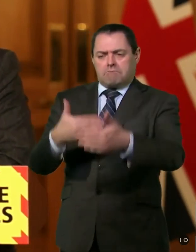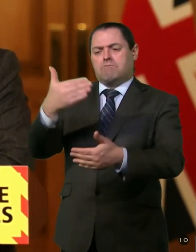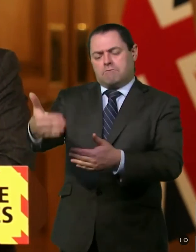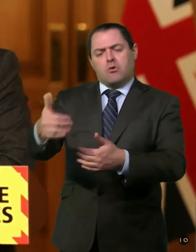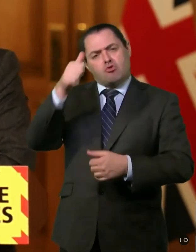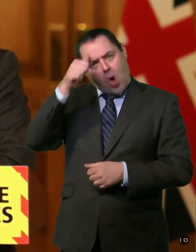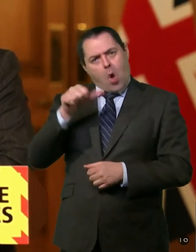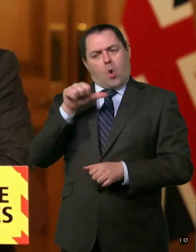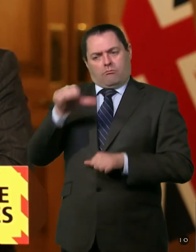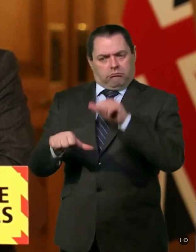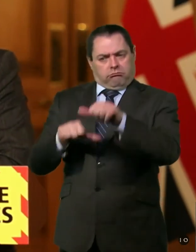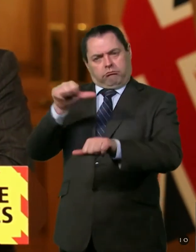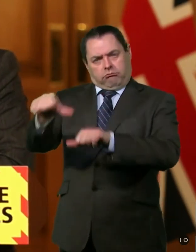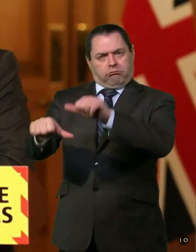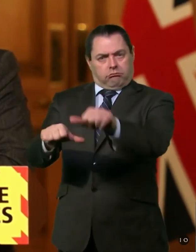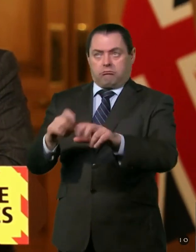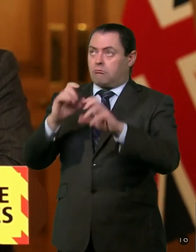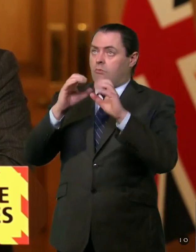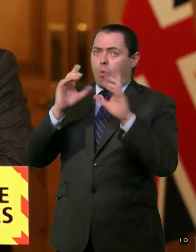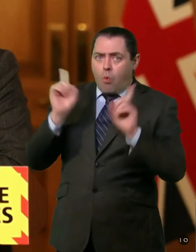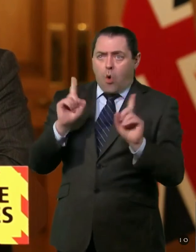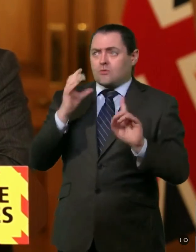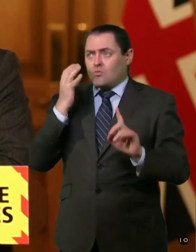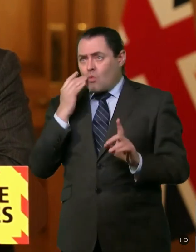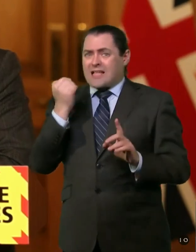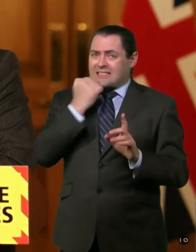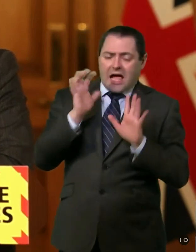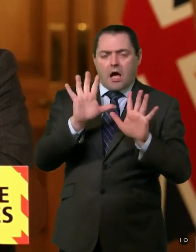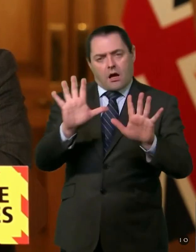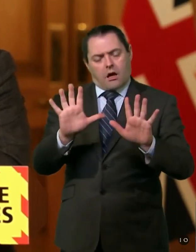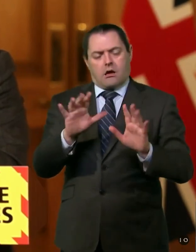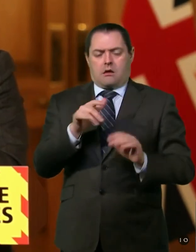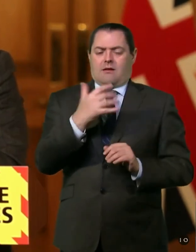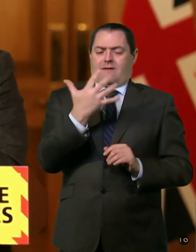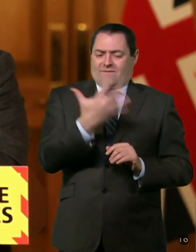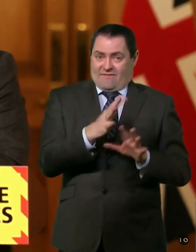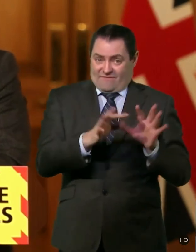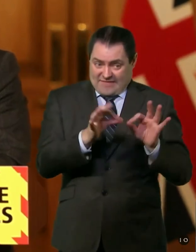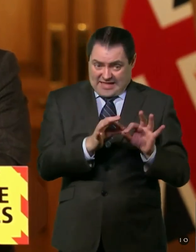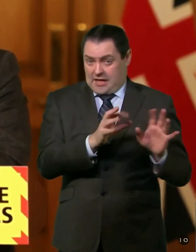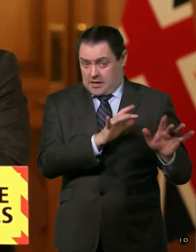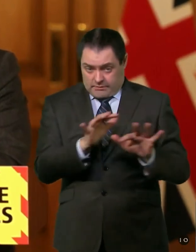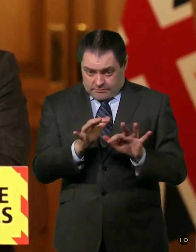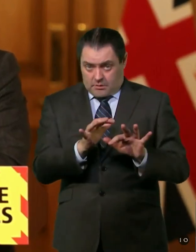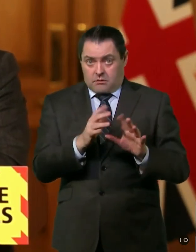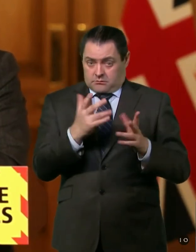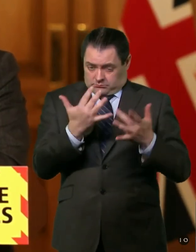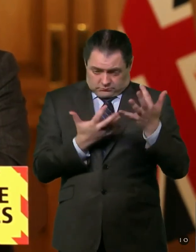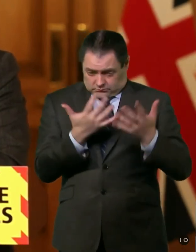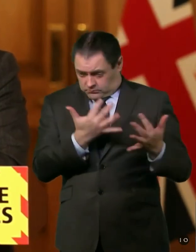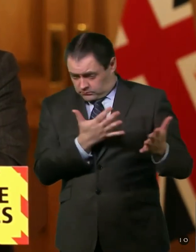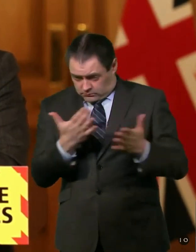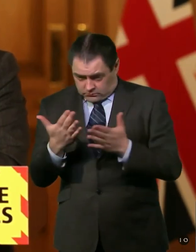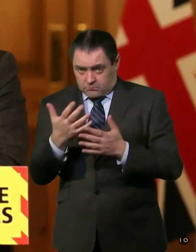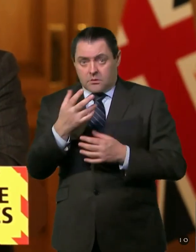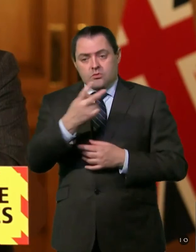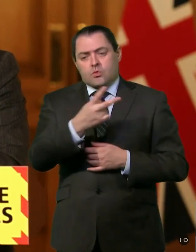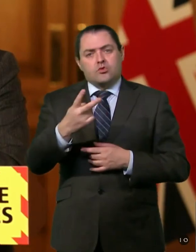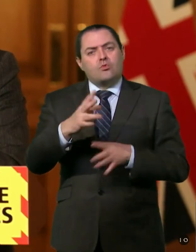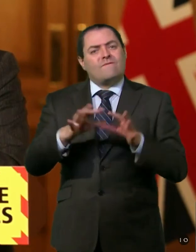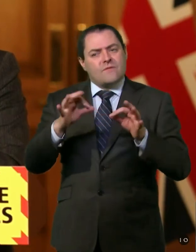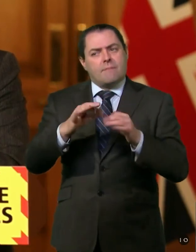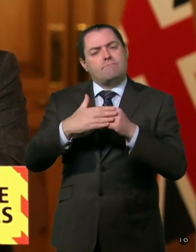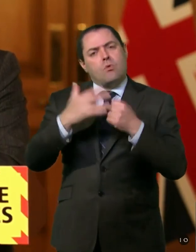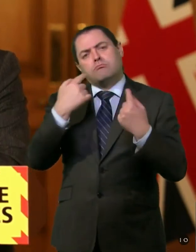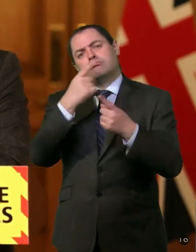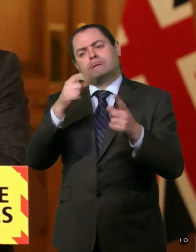take together and use as a country to defeat the virus and begin steadily